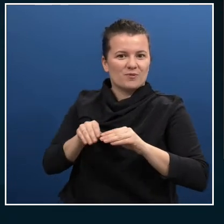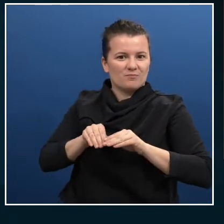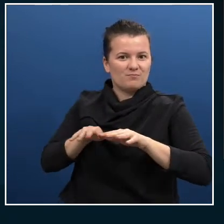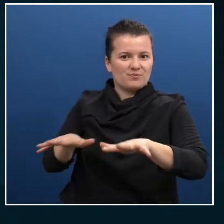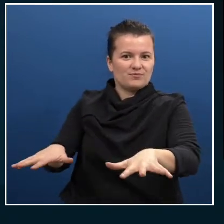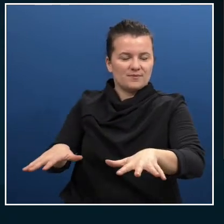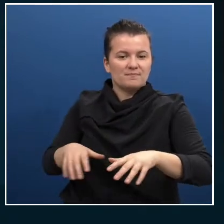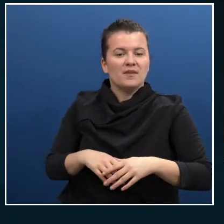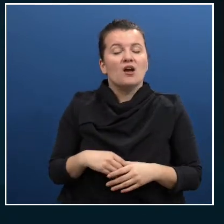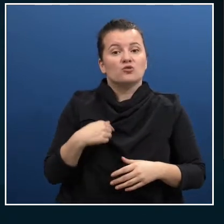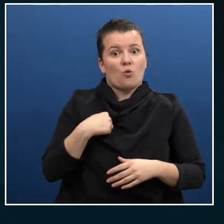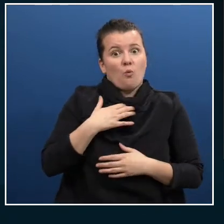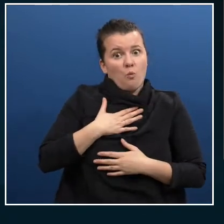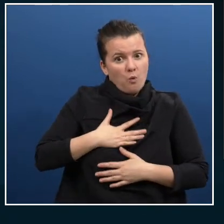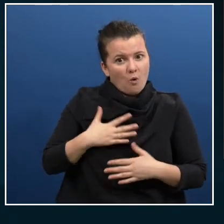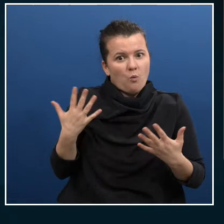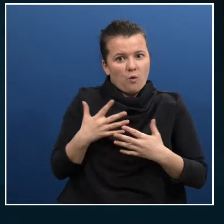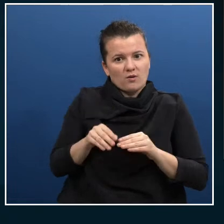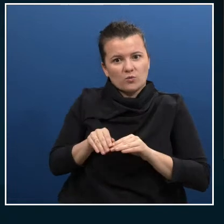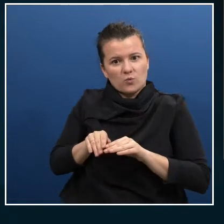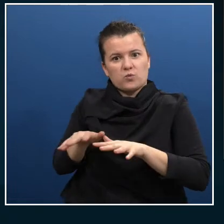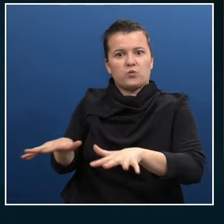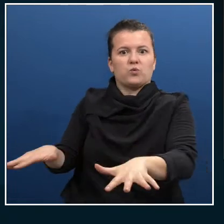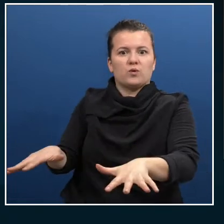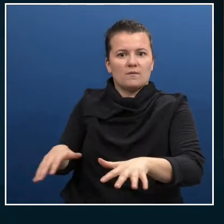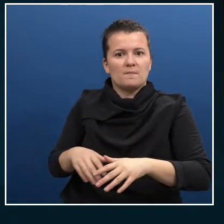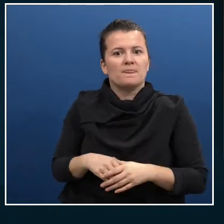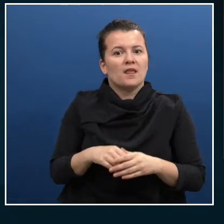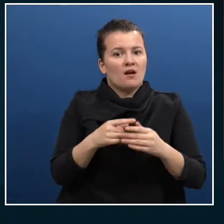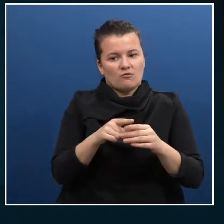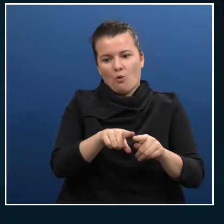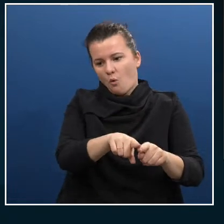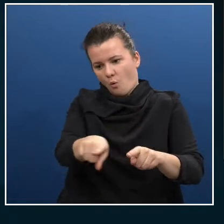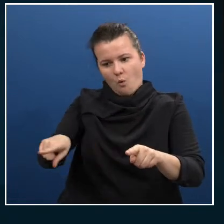deployment is the subscription level and not a separate resource group.